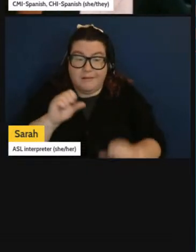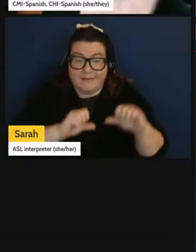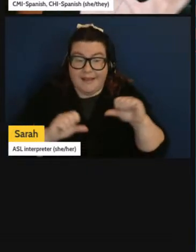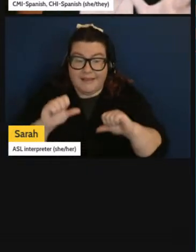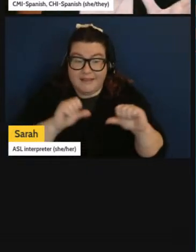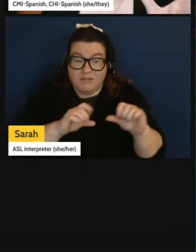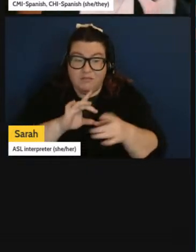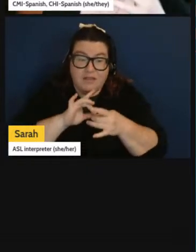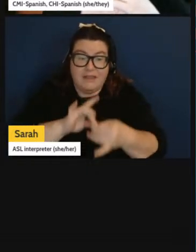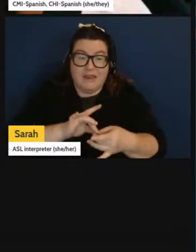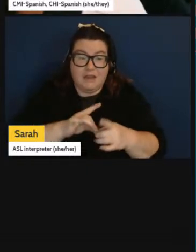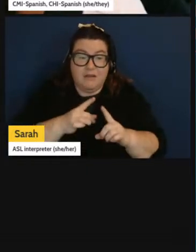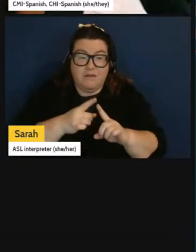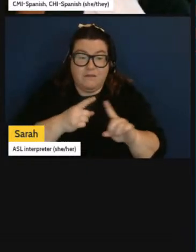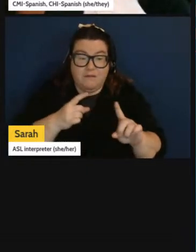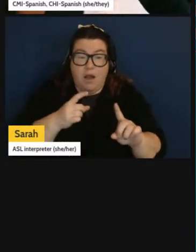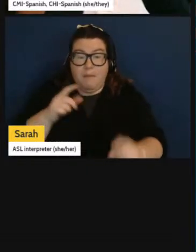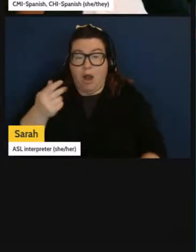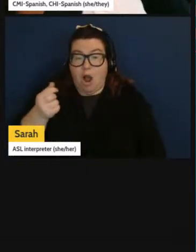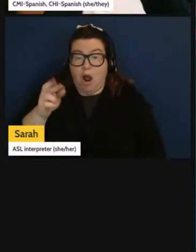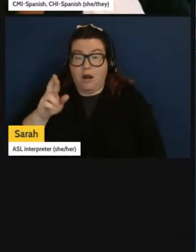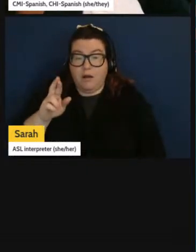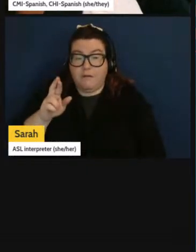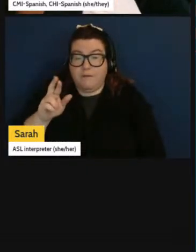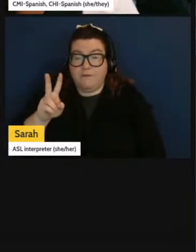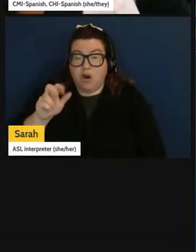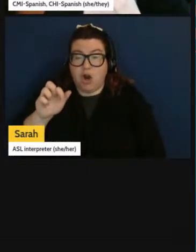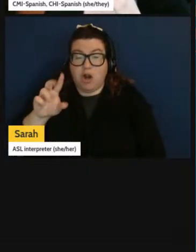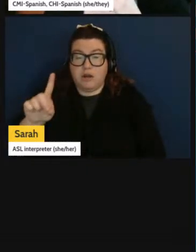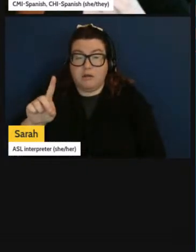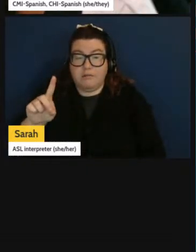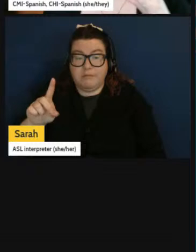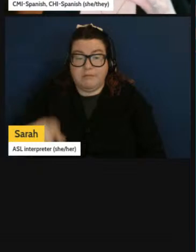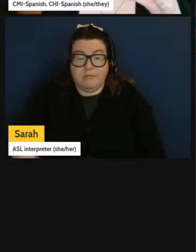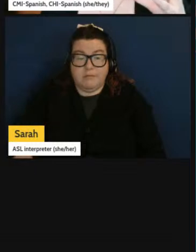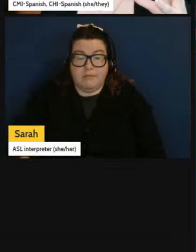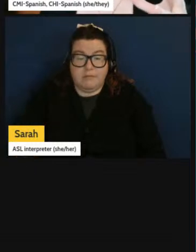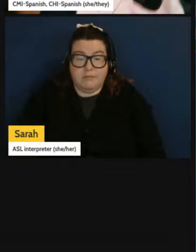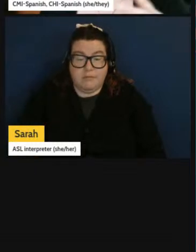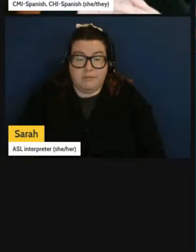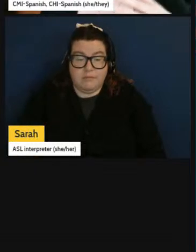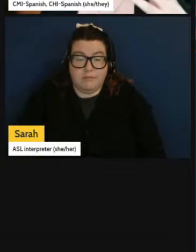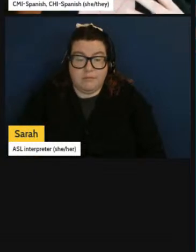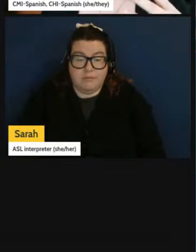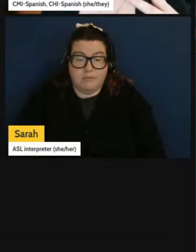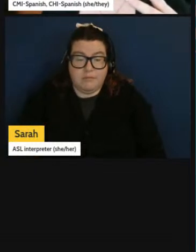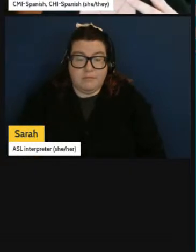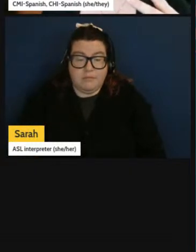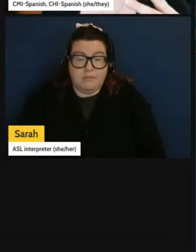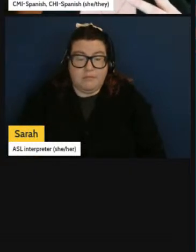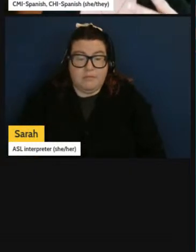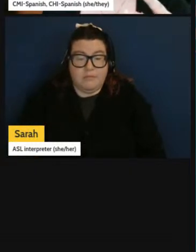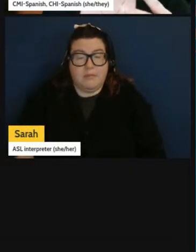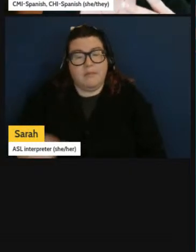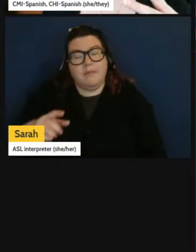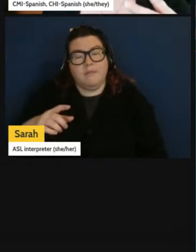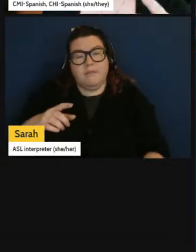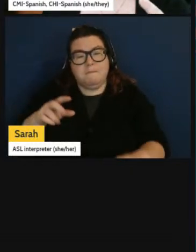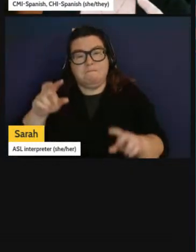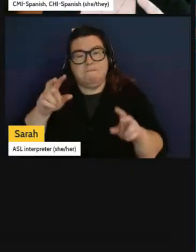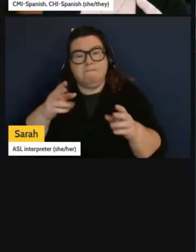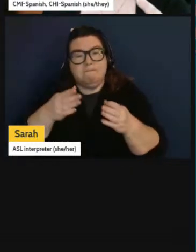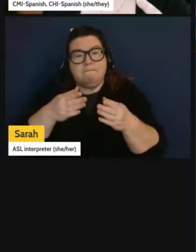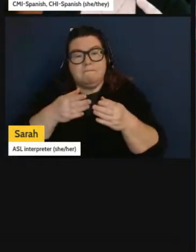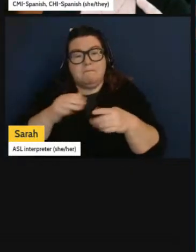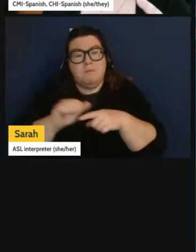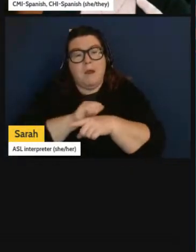were designed by Harvard, okay? I'm fairly certain. So practice looking at people as a blank